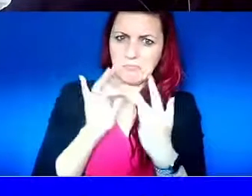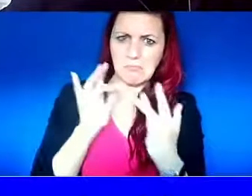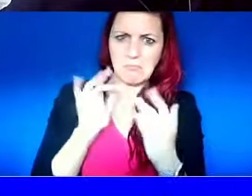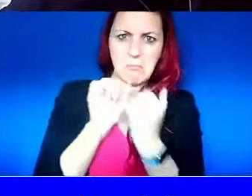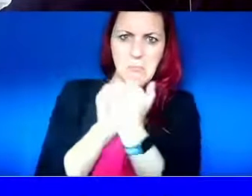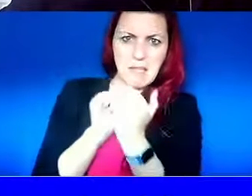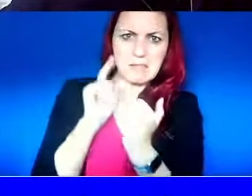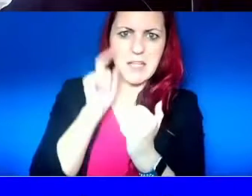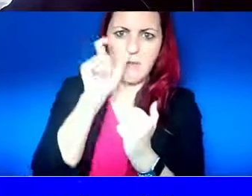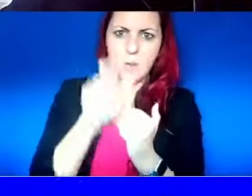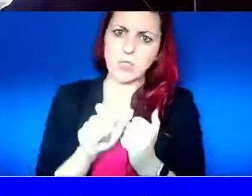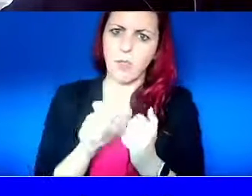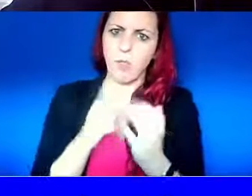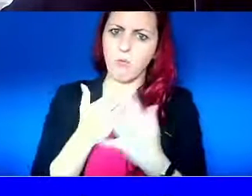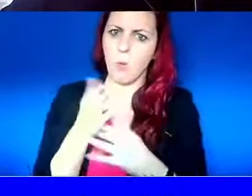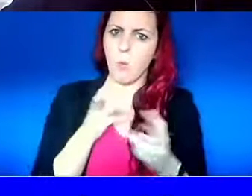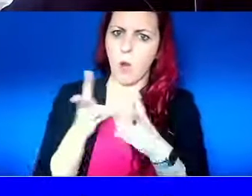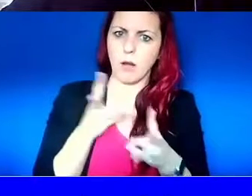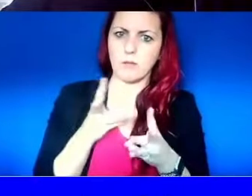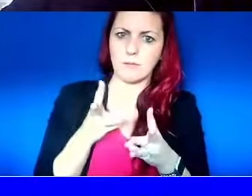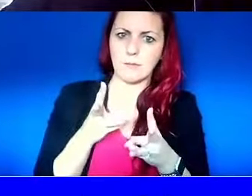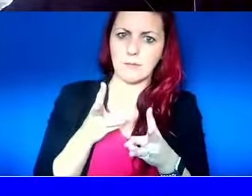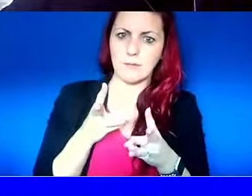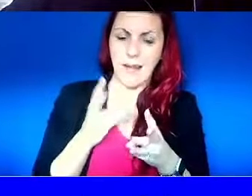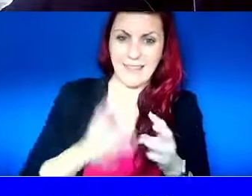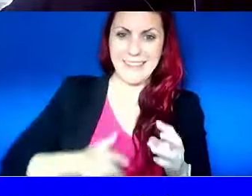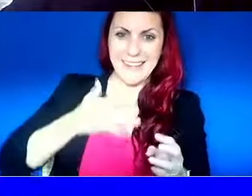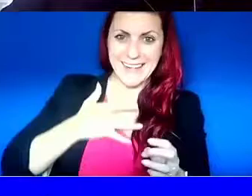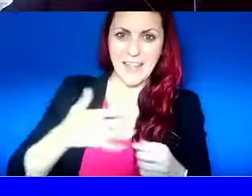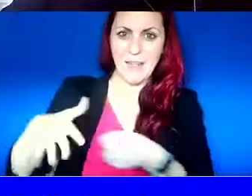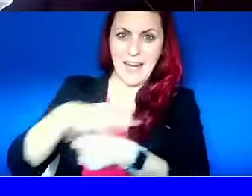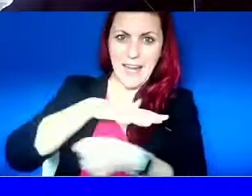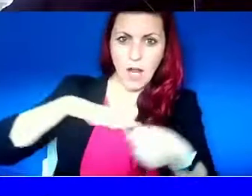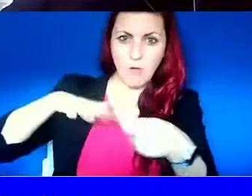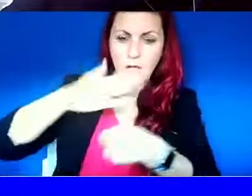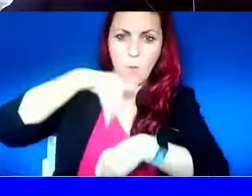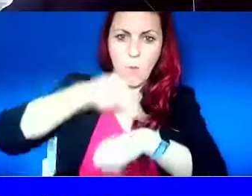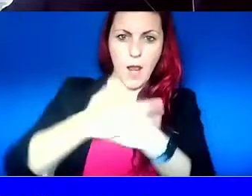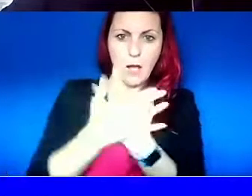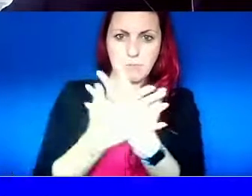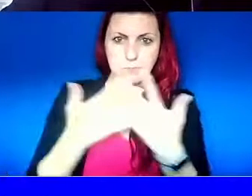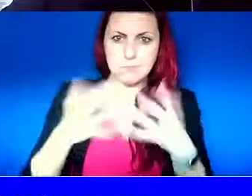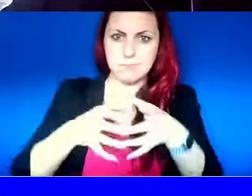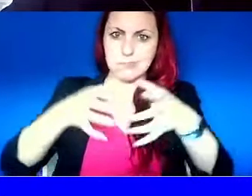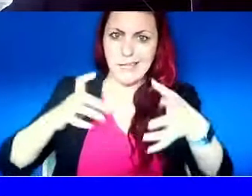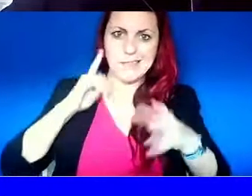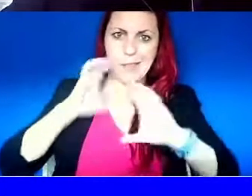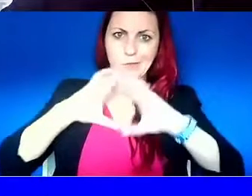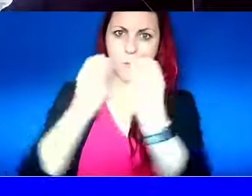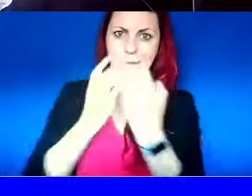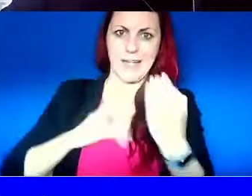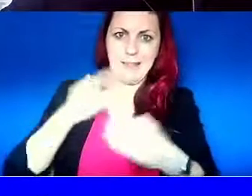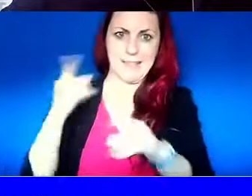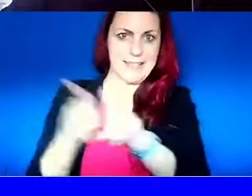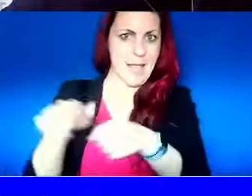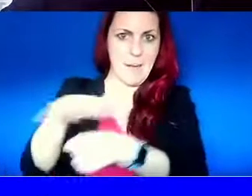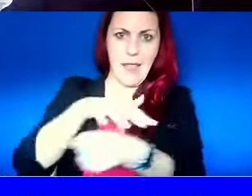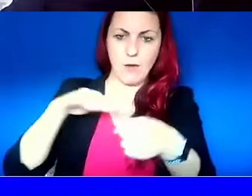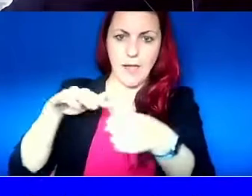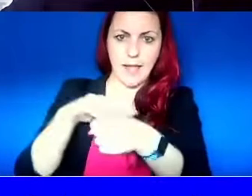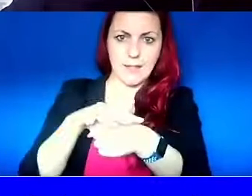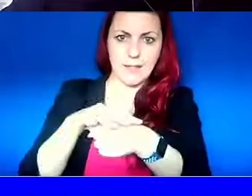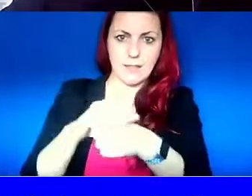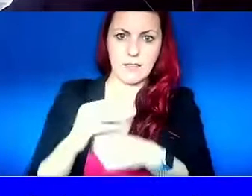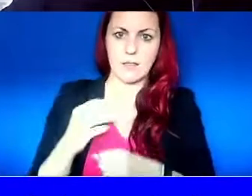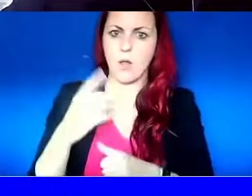deaf person, despite living in an area where there was a relatively large deaf community. One